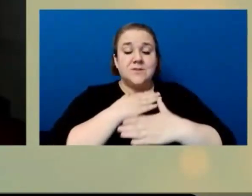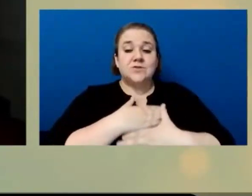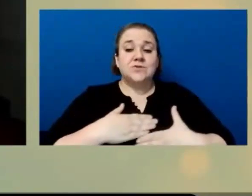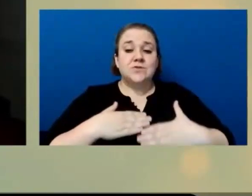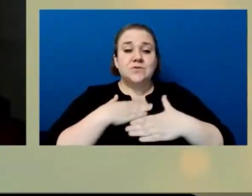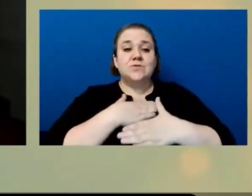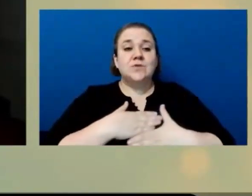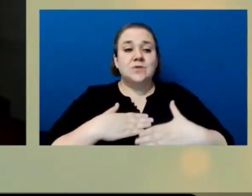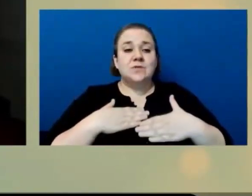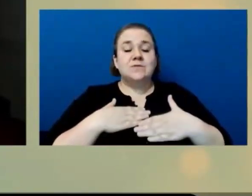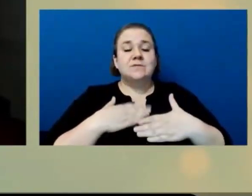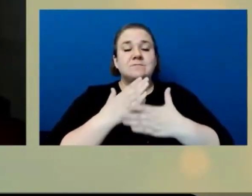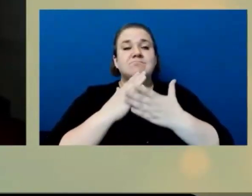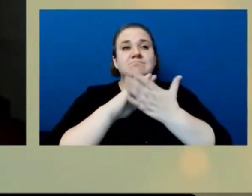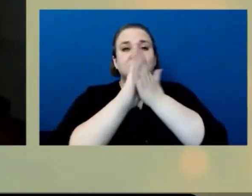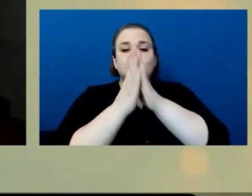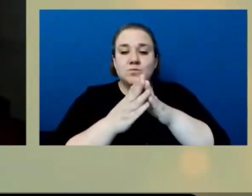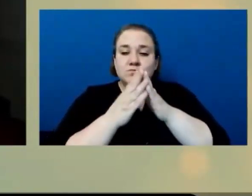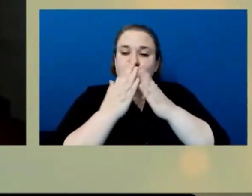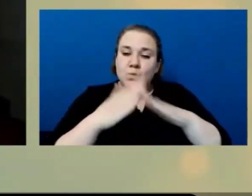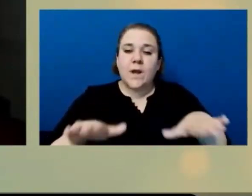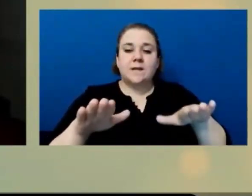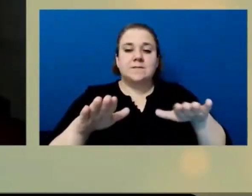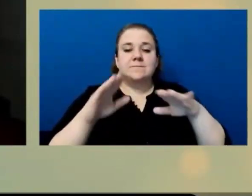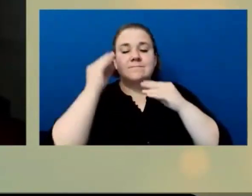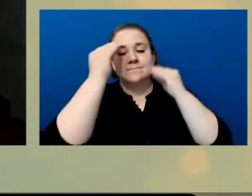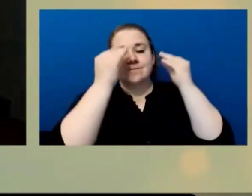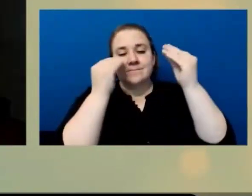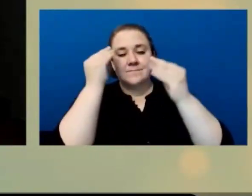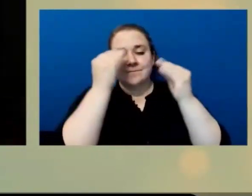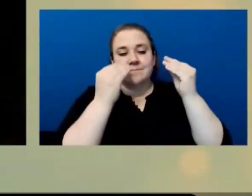enjoy some quiet contemplation.